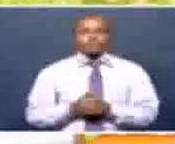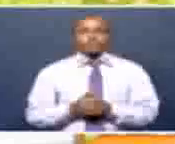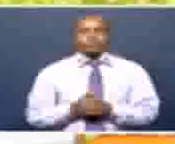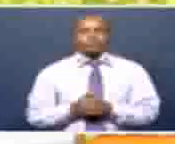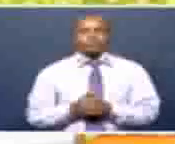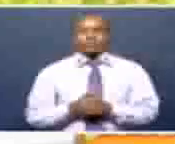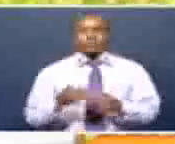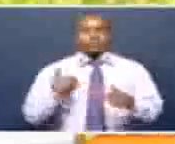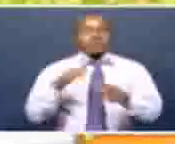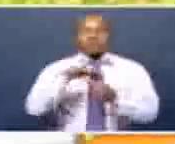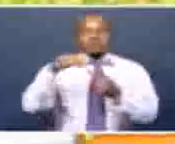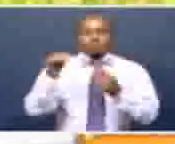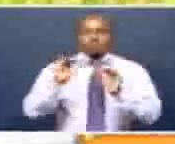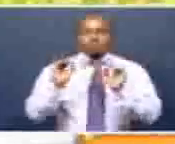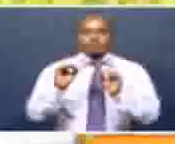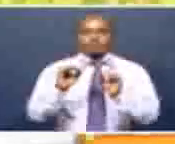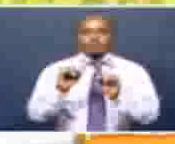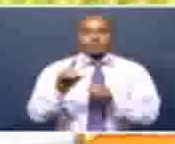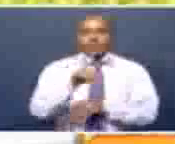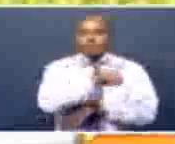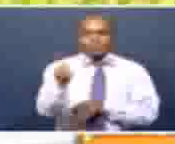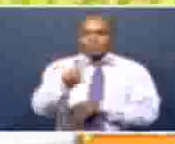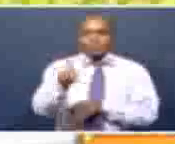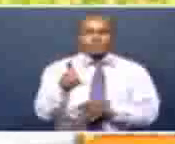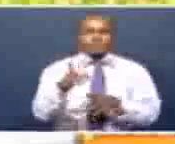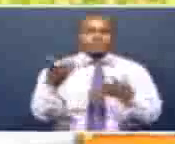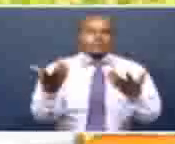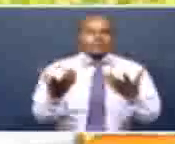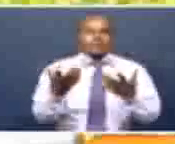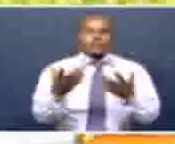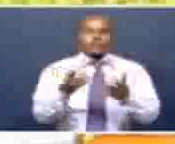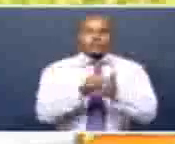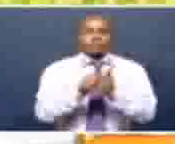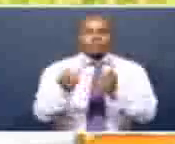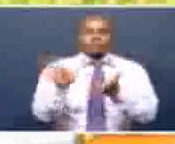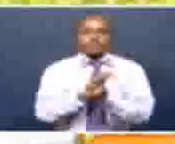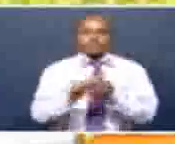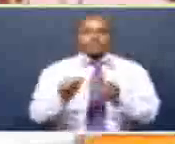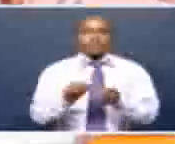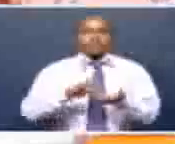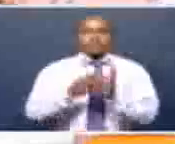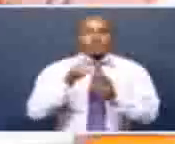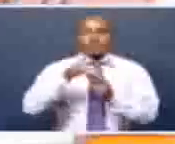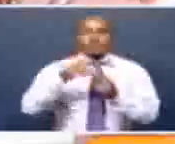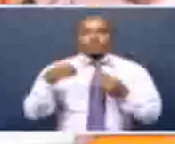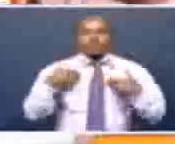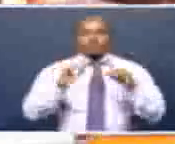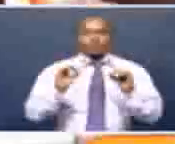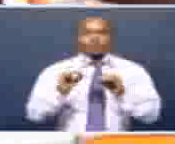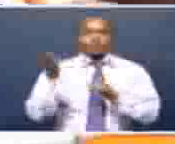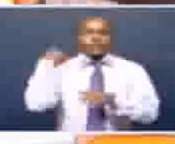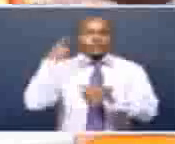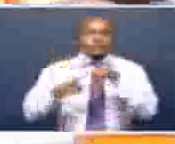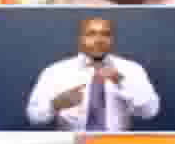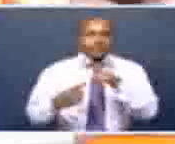Kuna namna kwa sababu tulispray na omo ilichoma mahindi. Sasa hakuna namna sahi. Mwaka jana iliingia kama mahindi